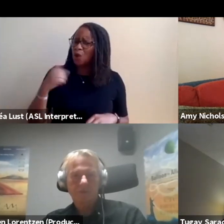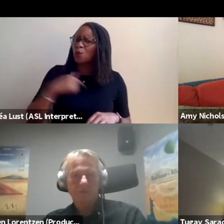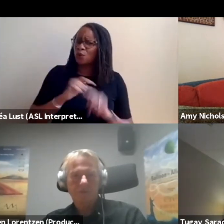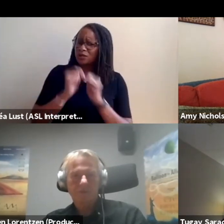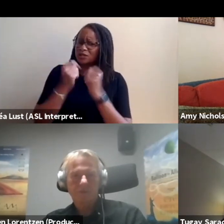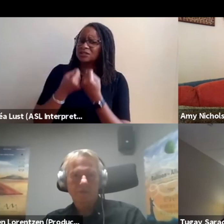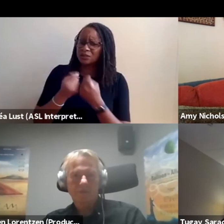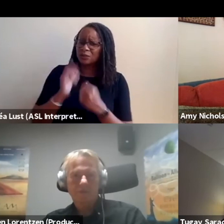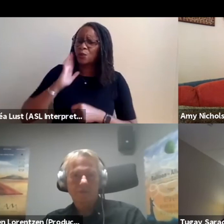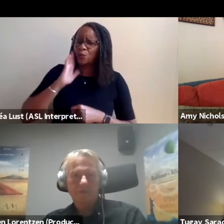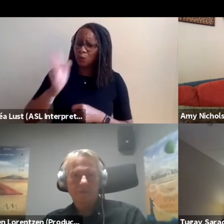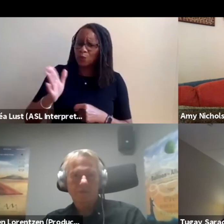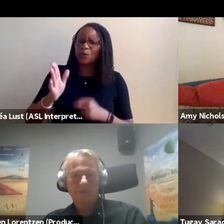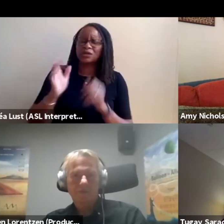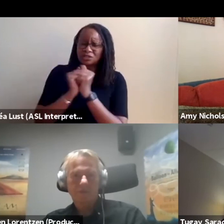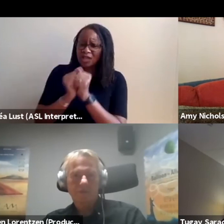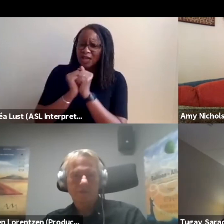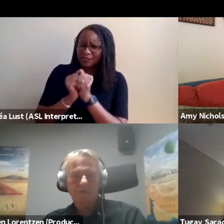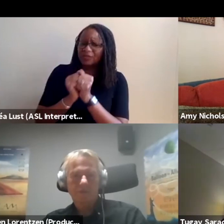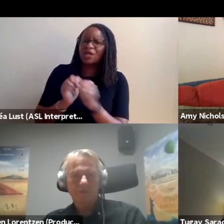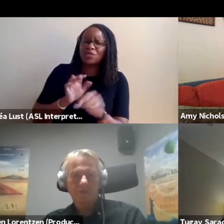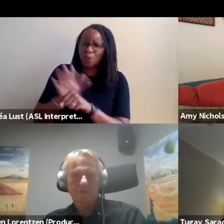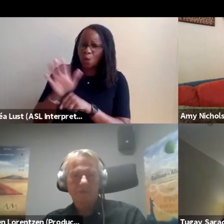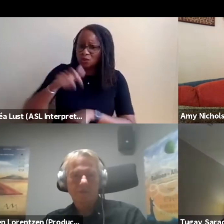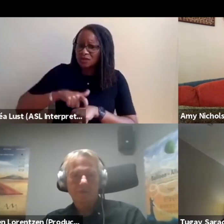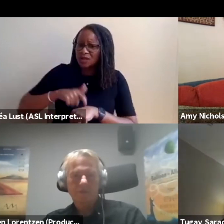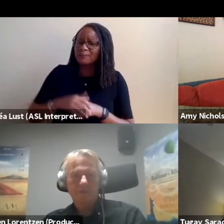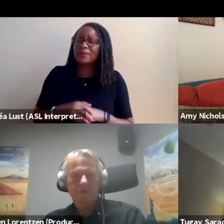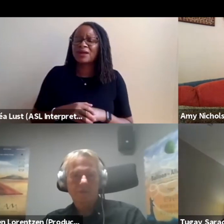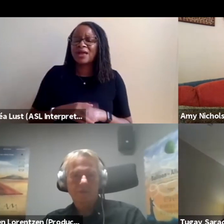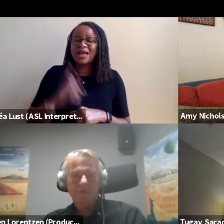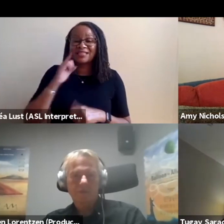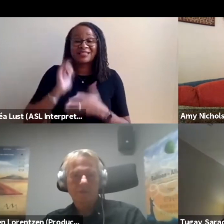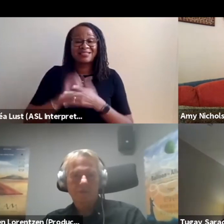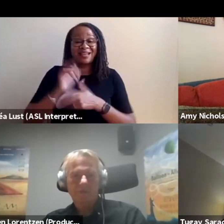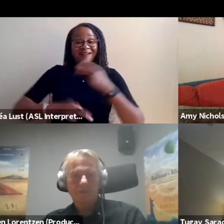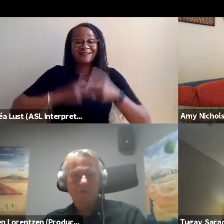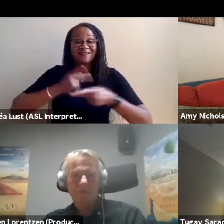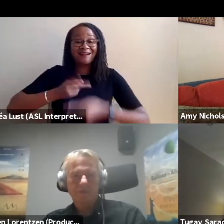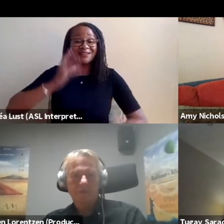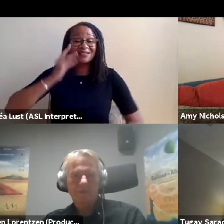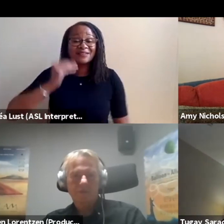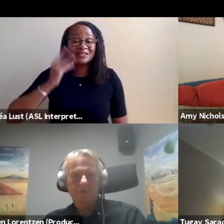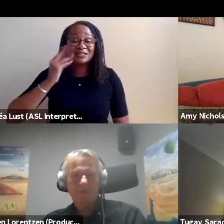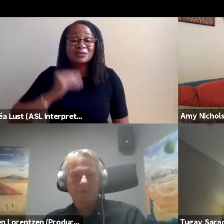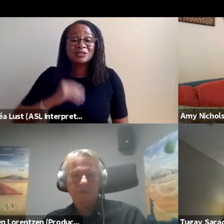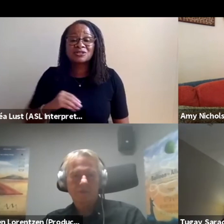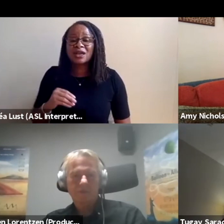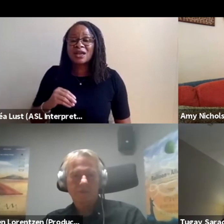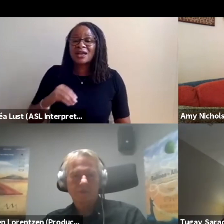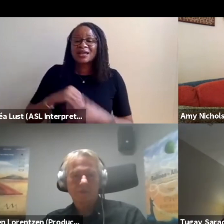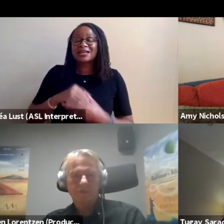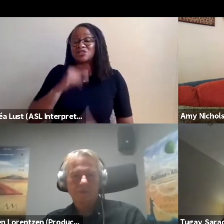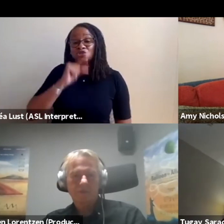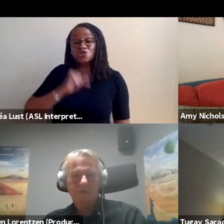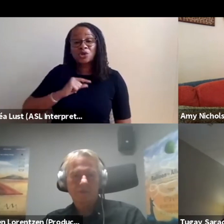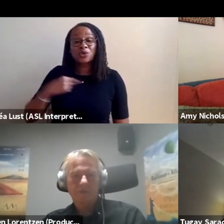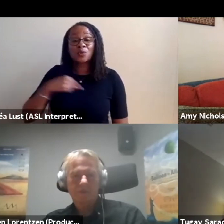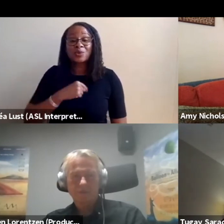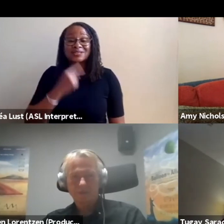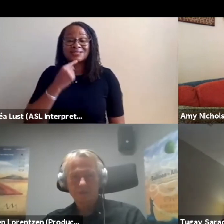are going to be together. And I think it is this type of experiences, in Turkish, we say that you should